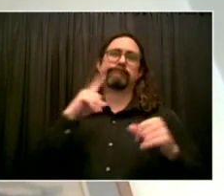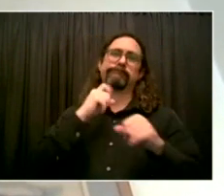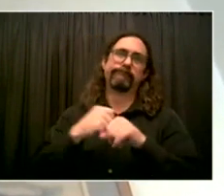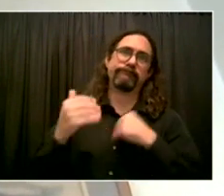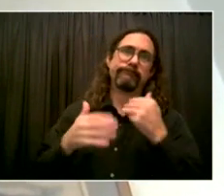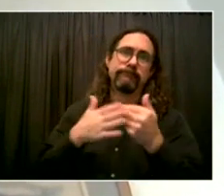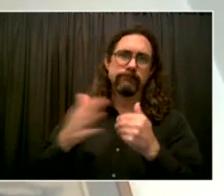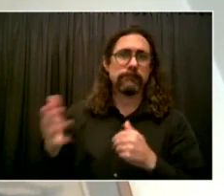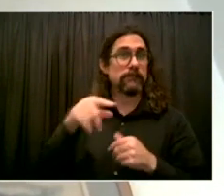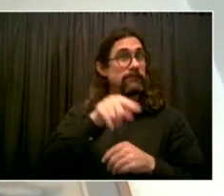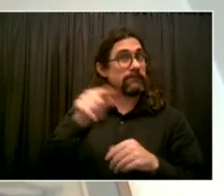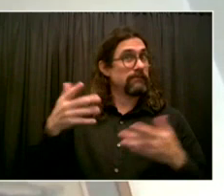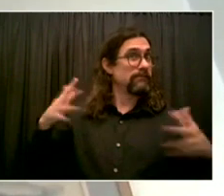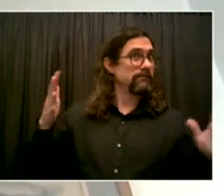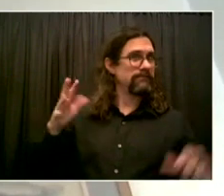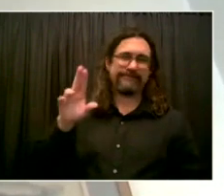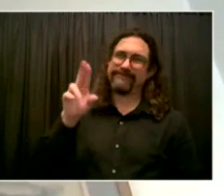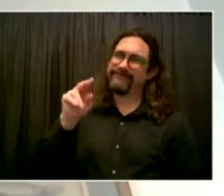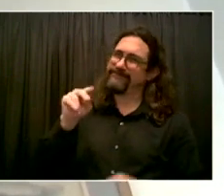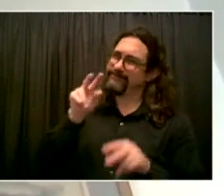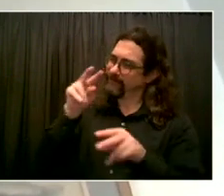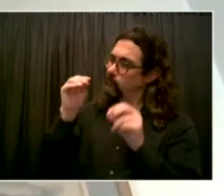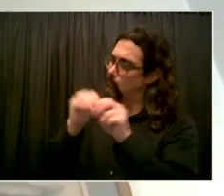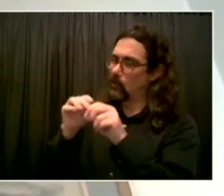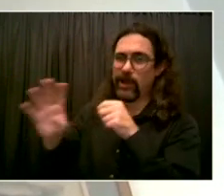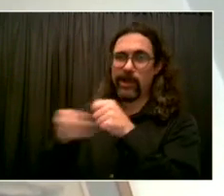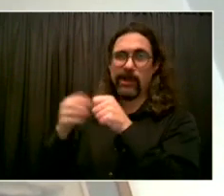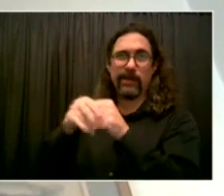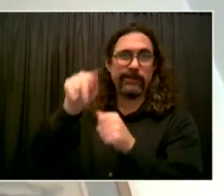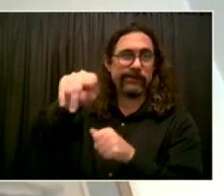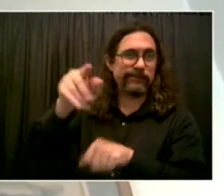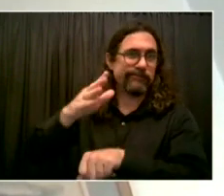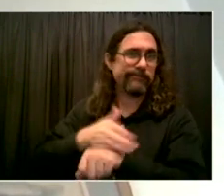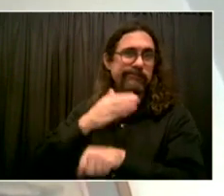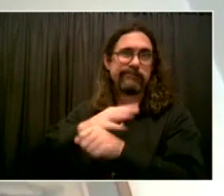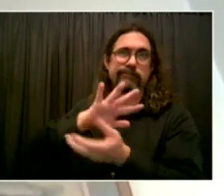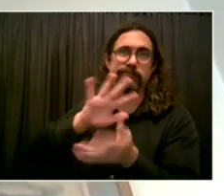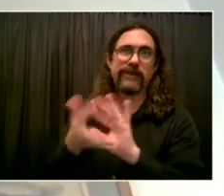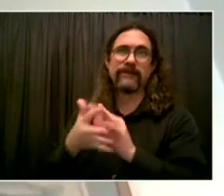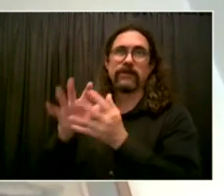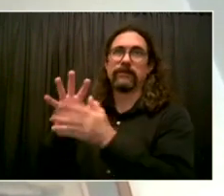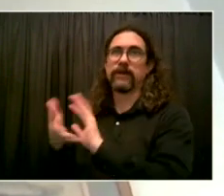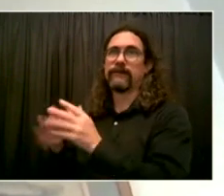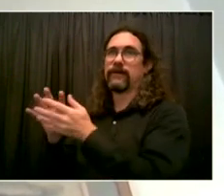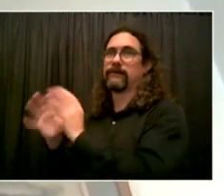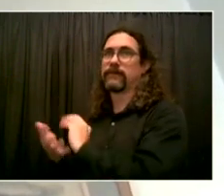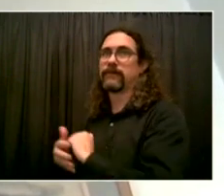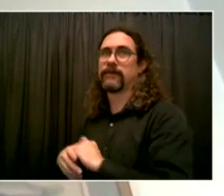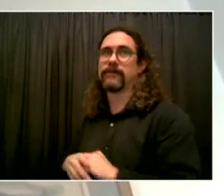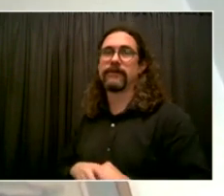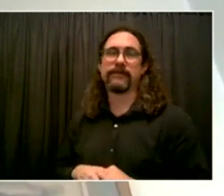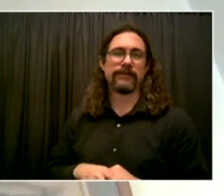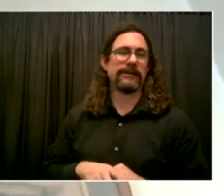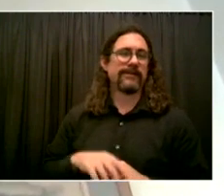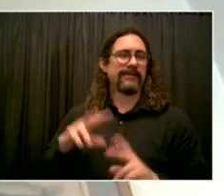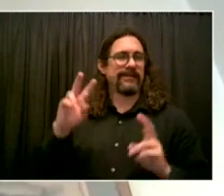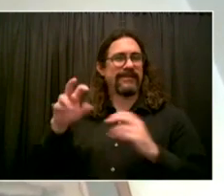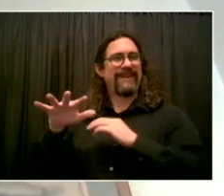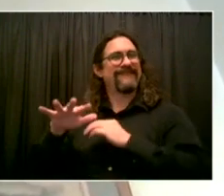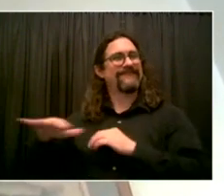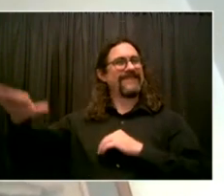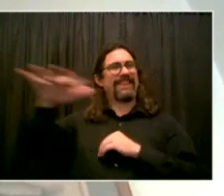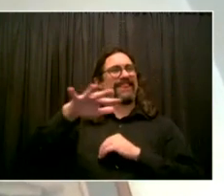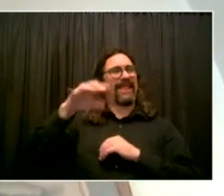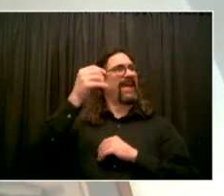Dreams that I hope happens is that there are many school fields in our city. And those fields, if they are